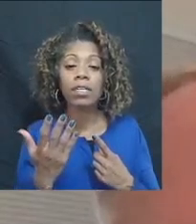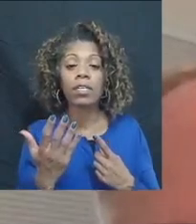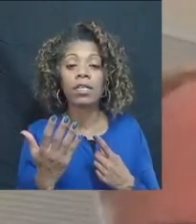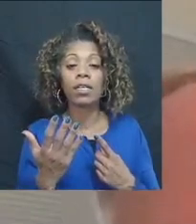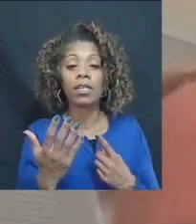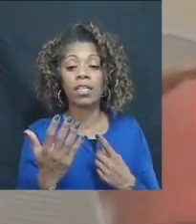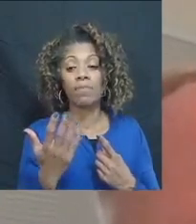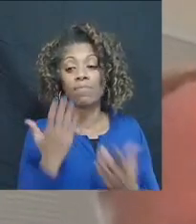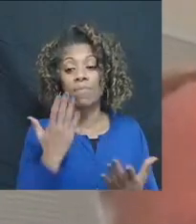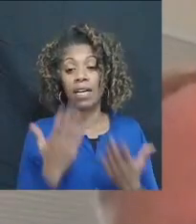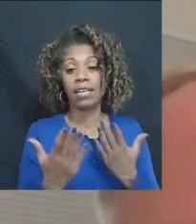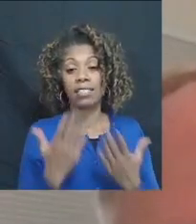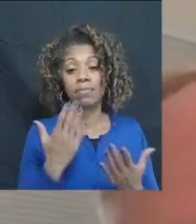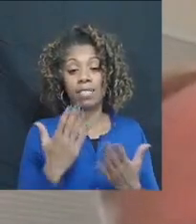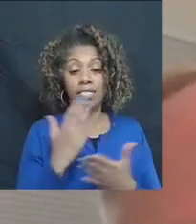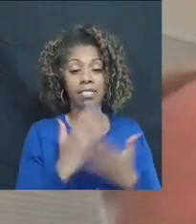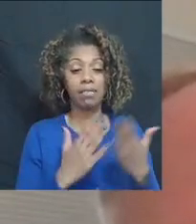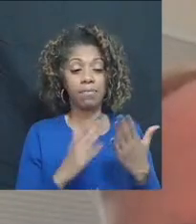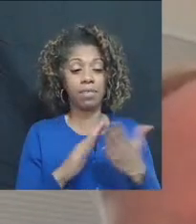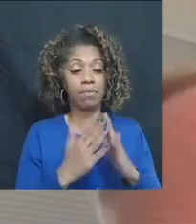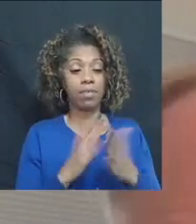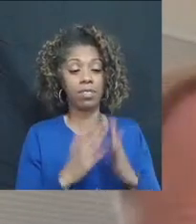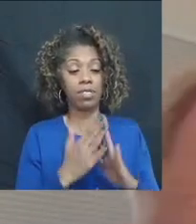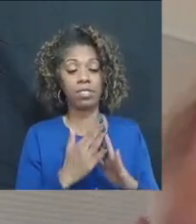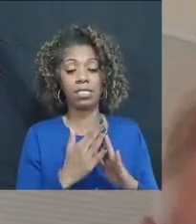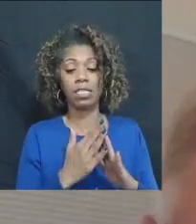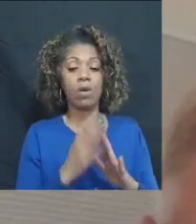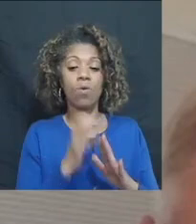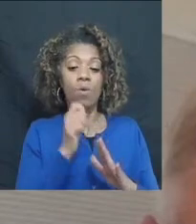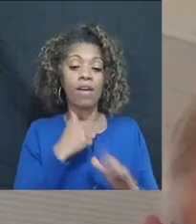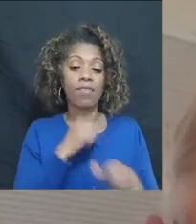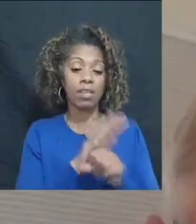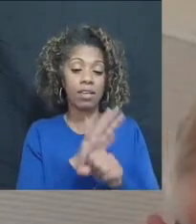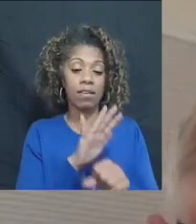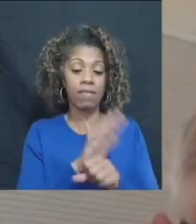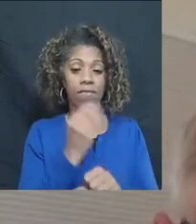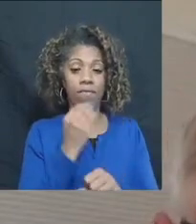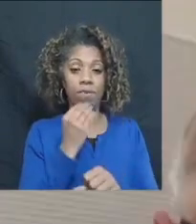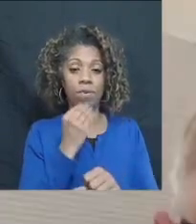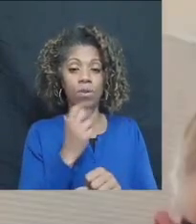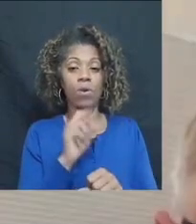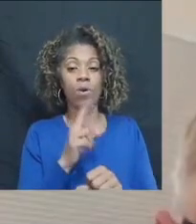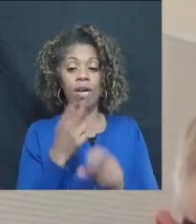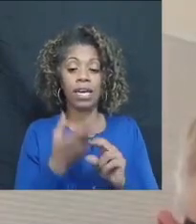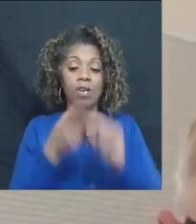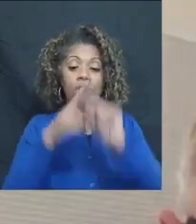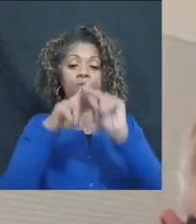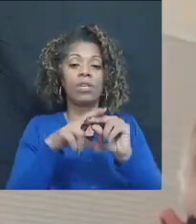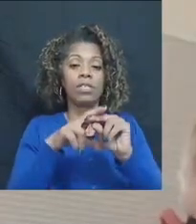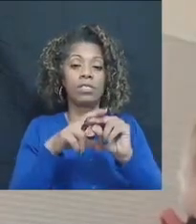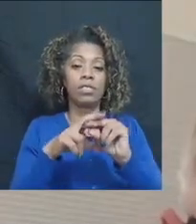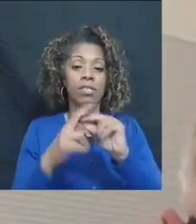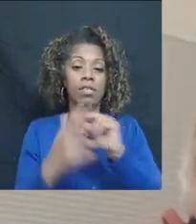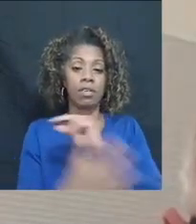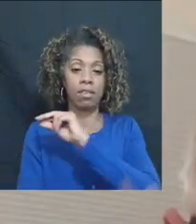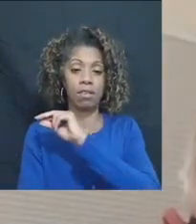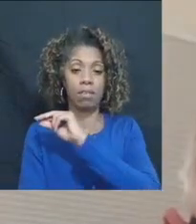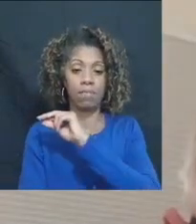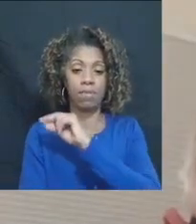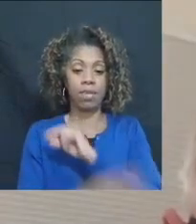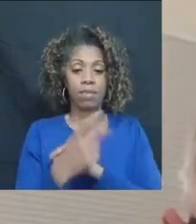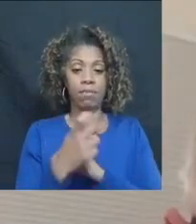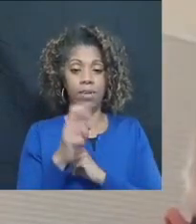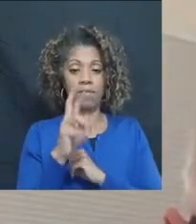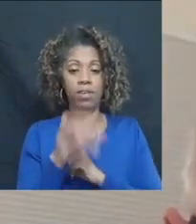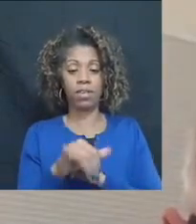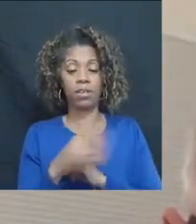in many communities, poverty, the increase in poverty. And it's just, it goes on and on, the issues. We have